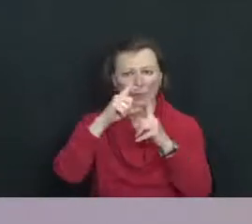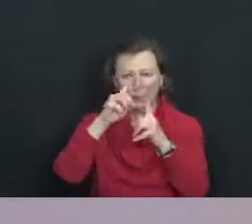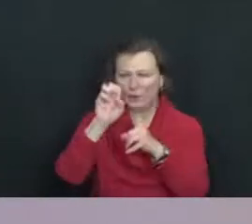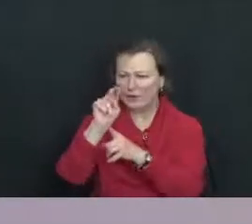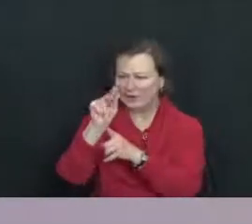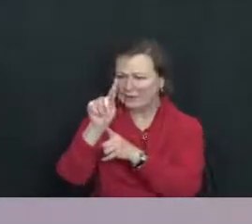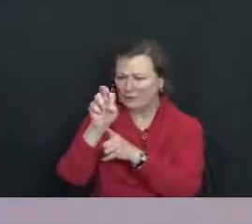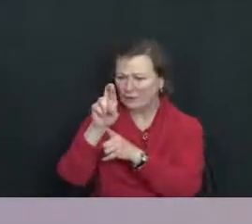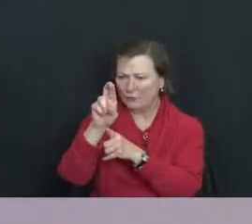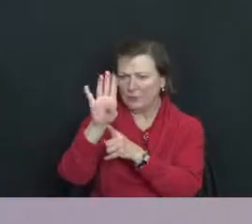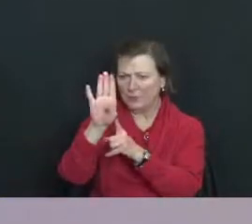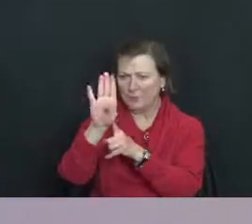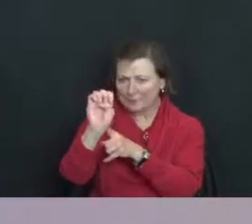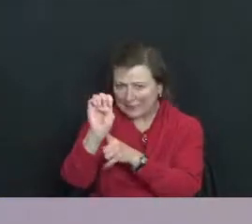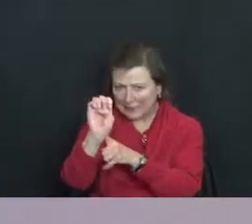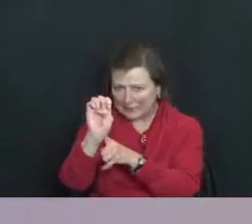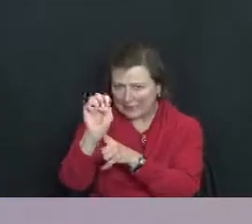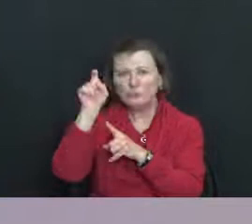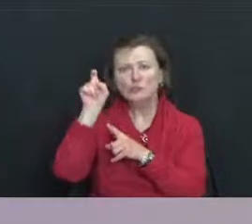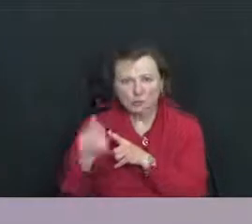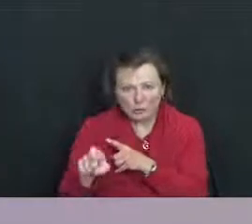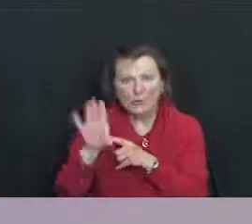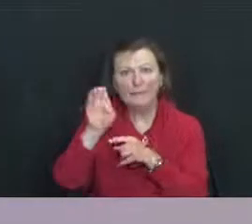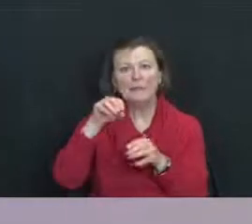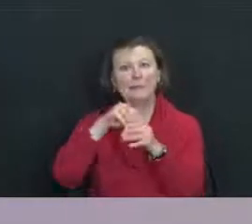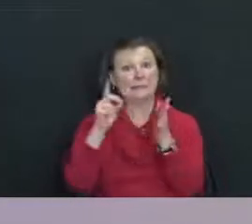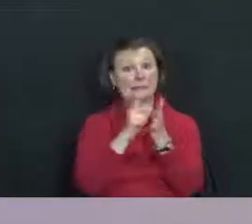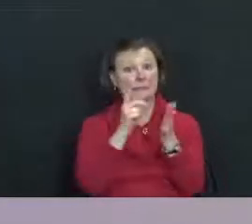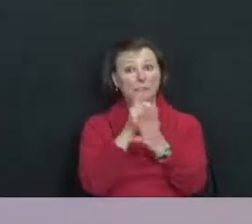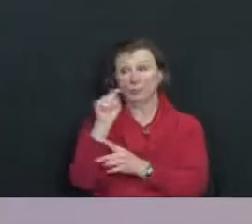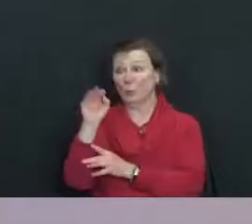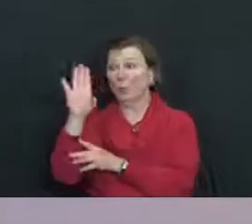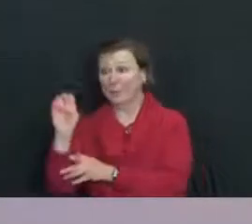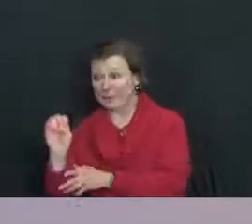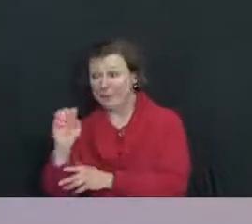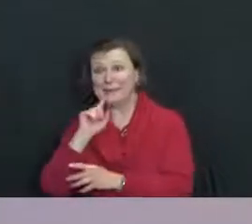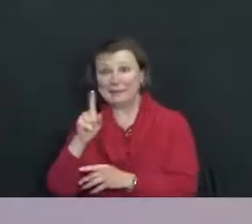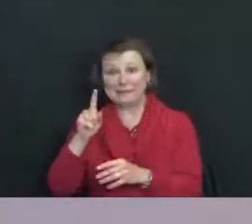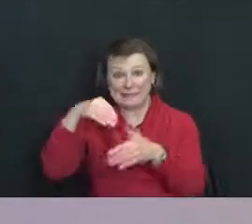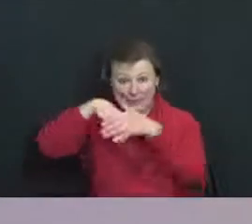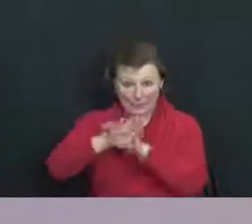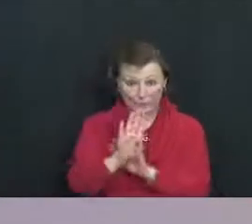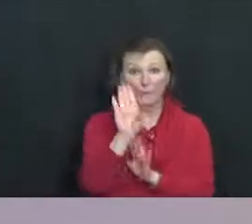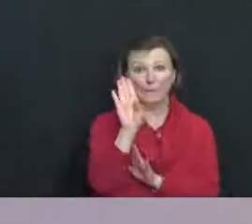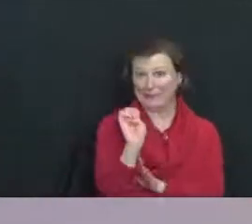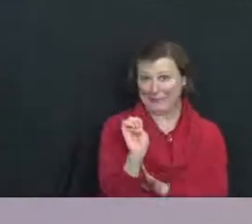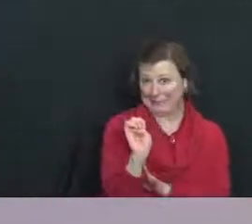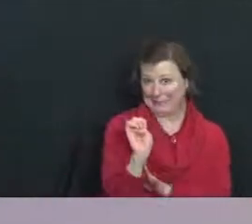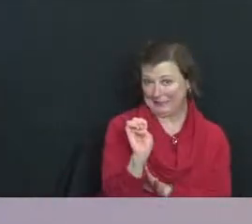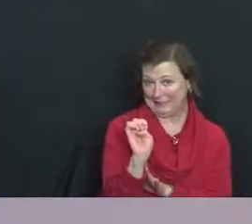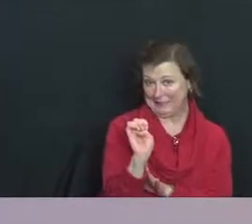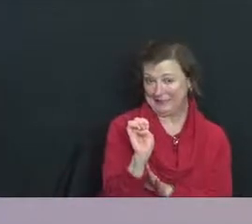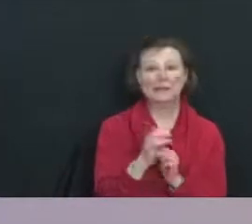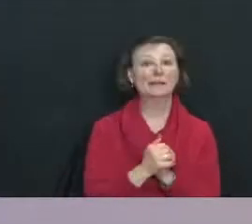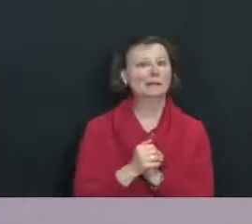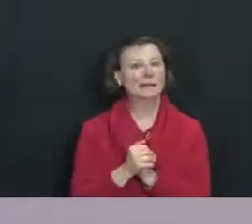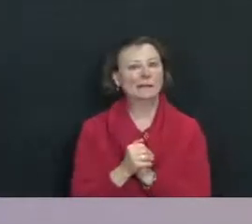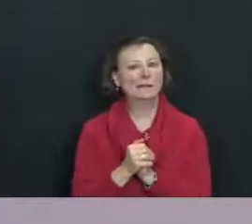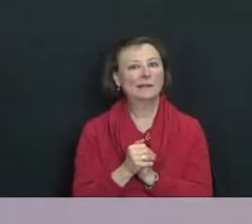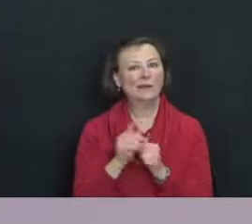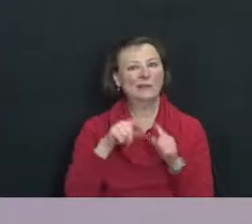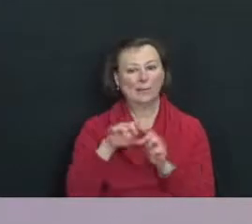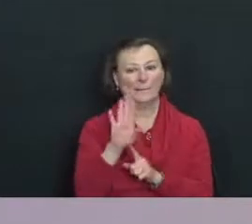the dictionary. To be is interbe. You cannot just be